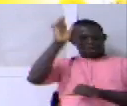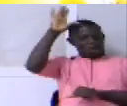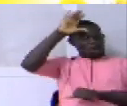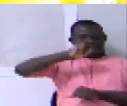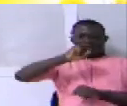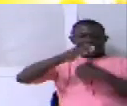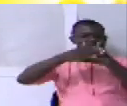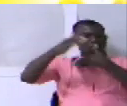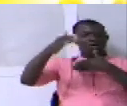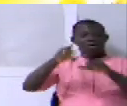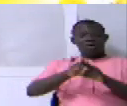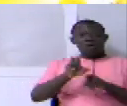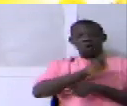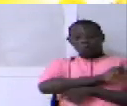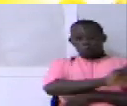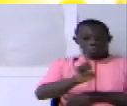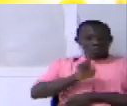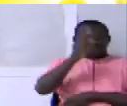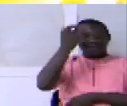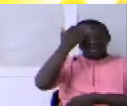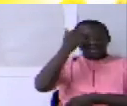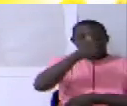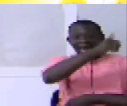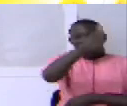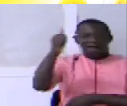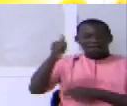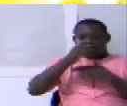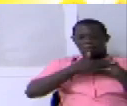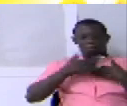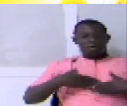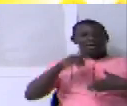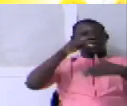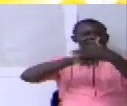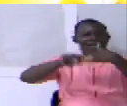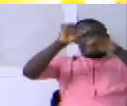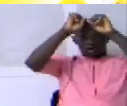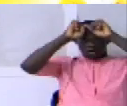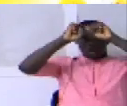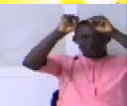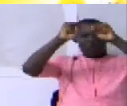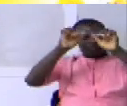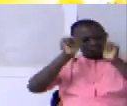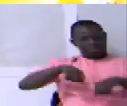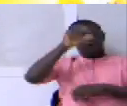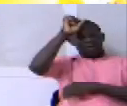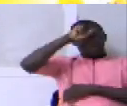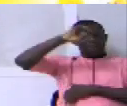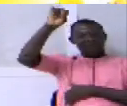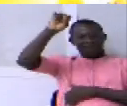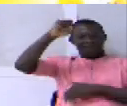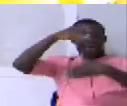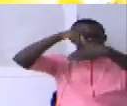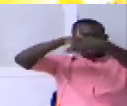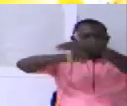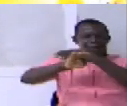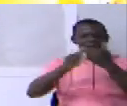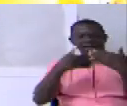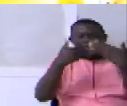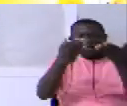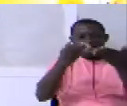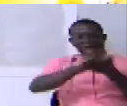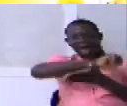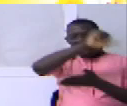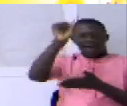well. We thought everybody within the government can be hired by the president and can be sacked by the president. Betul